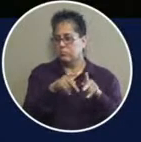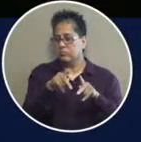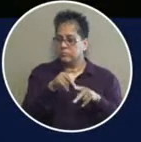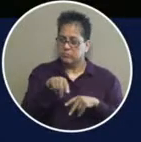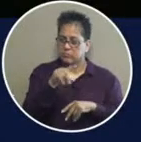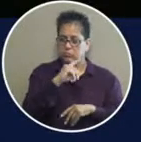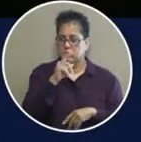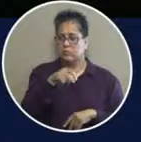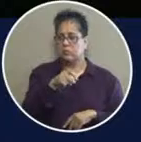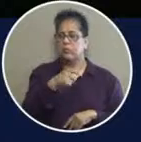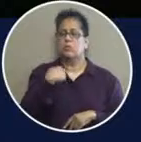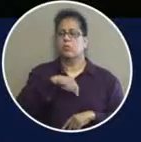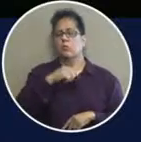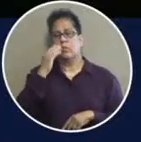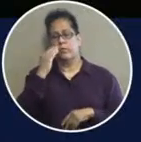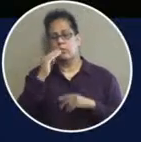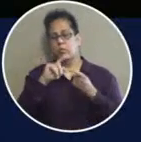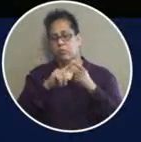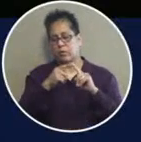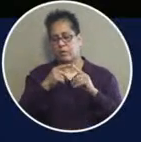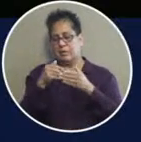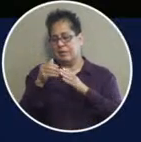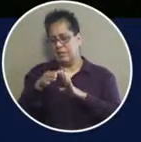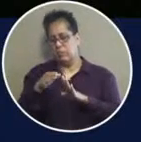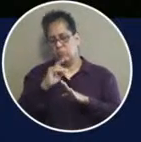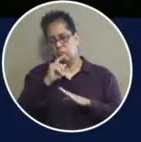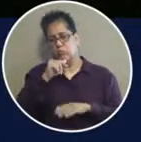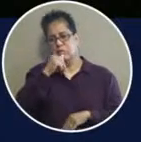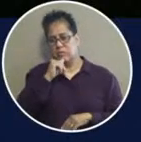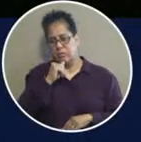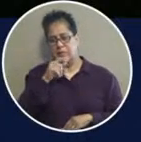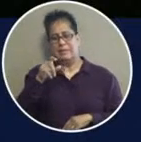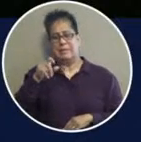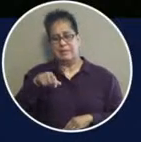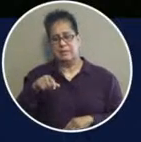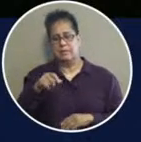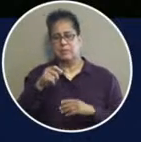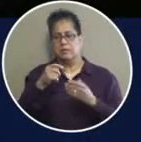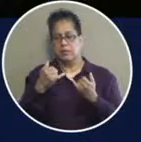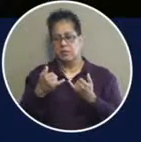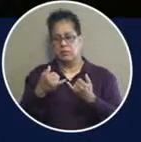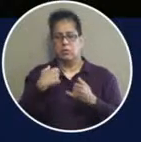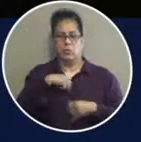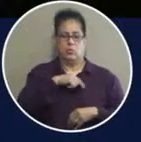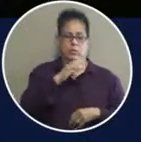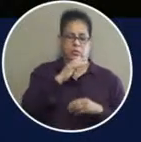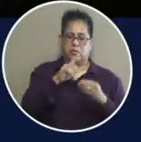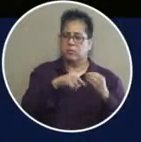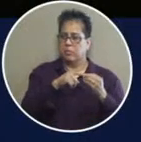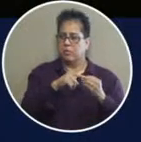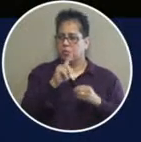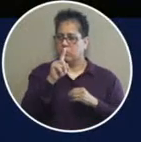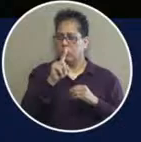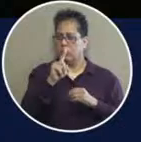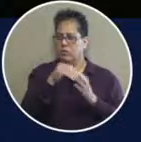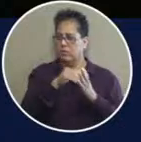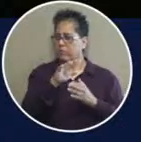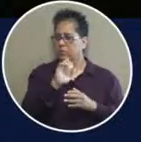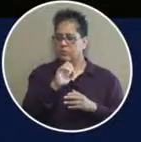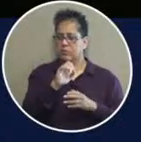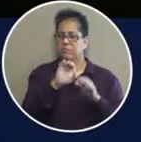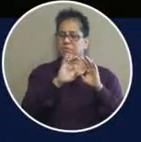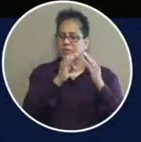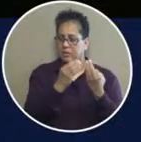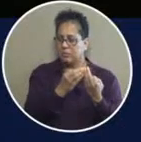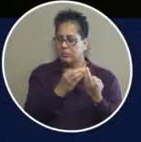effectively. We know that our friends and neighbors are suffering and they need assistance now. We're talking about 1,500 families getting